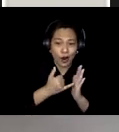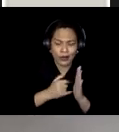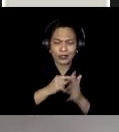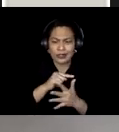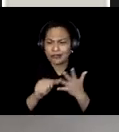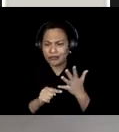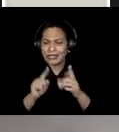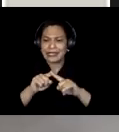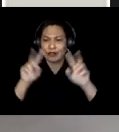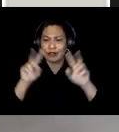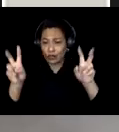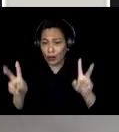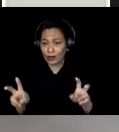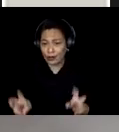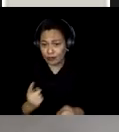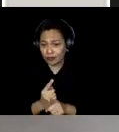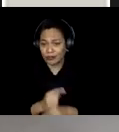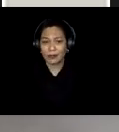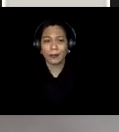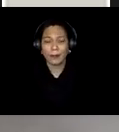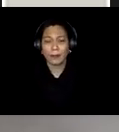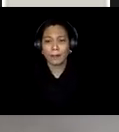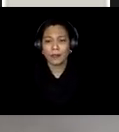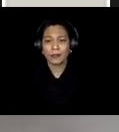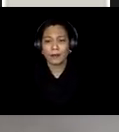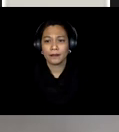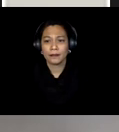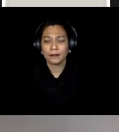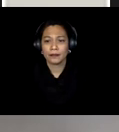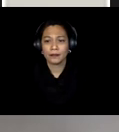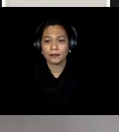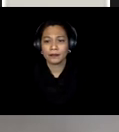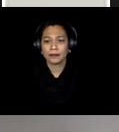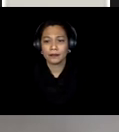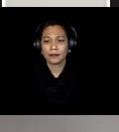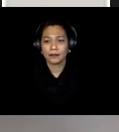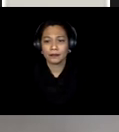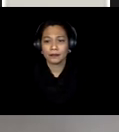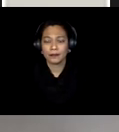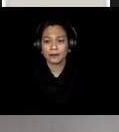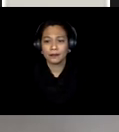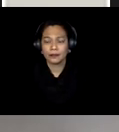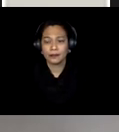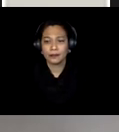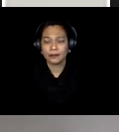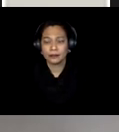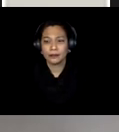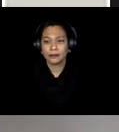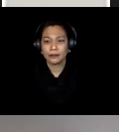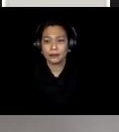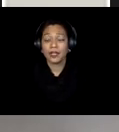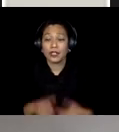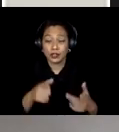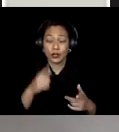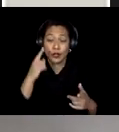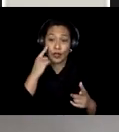the different topic areas that you would have. Then once you have that, once you've thought of